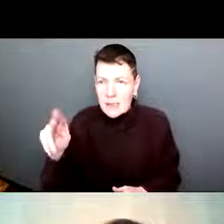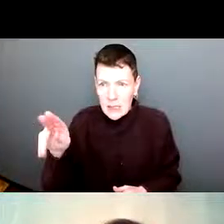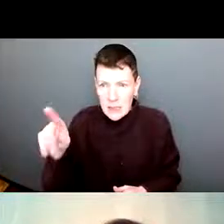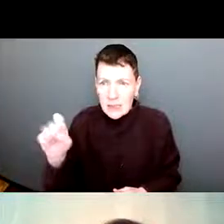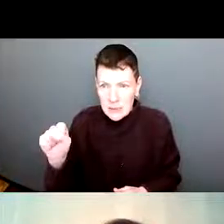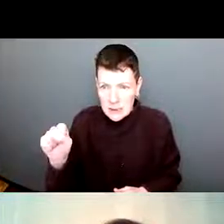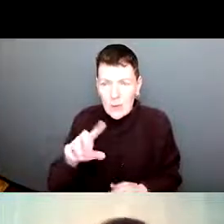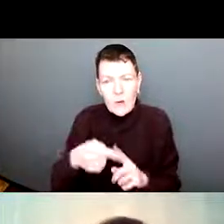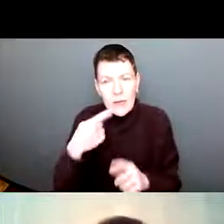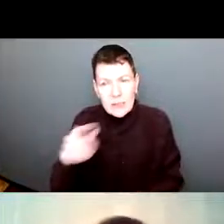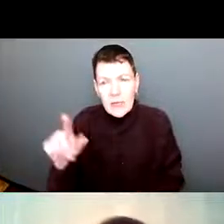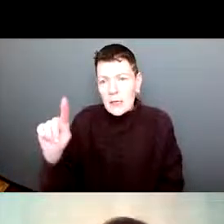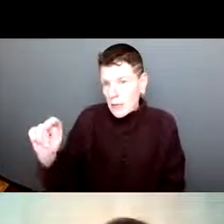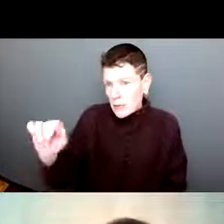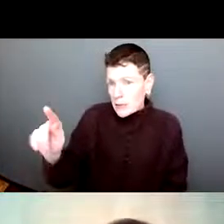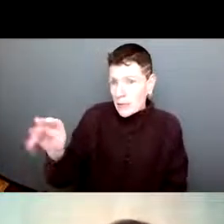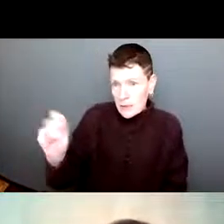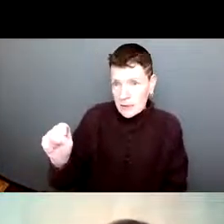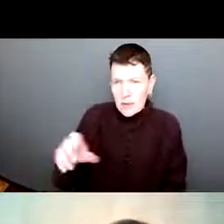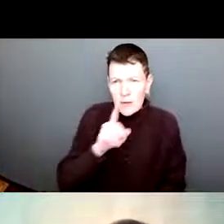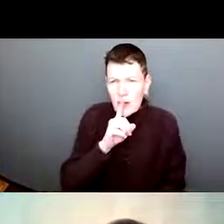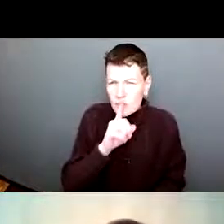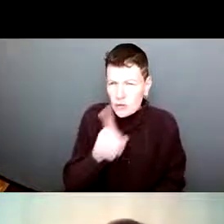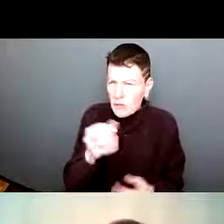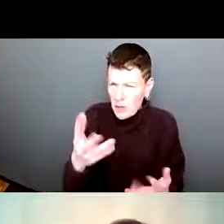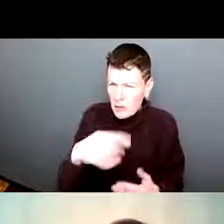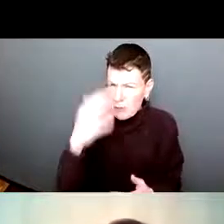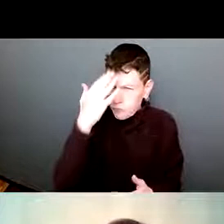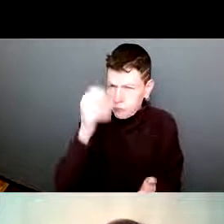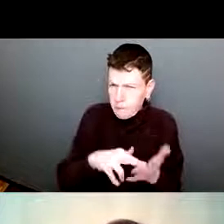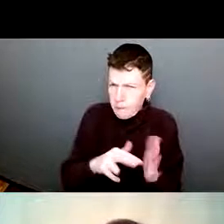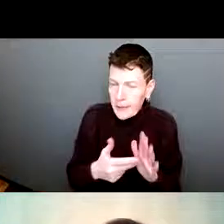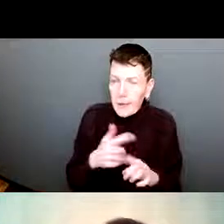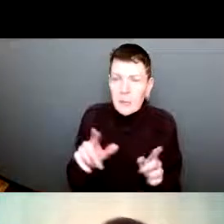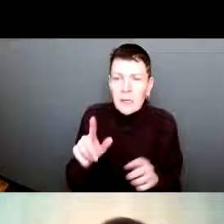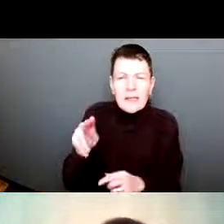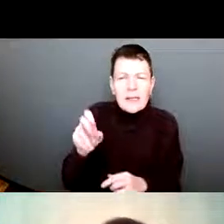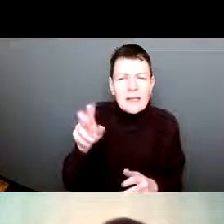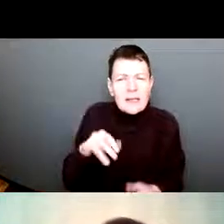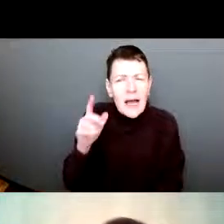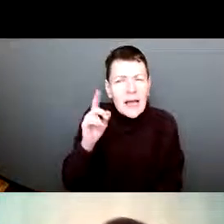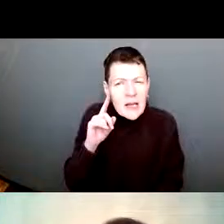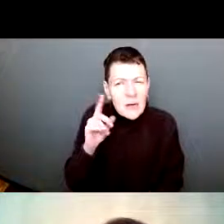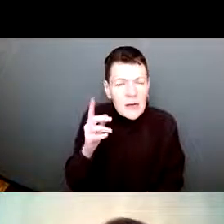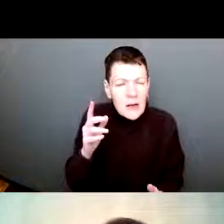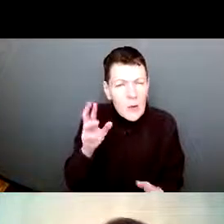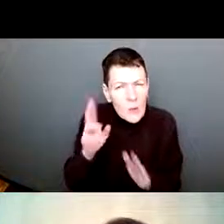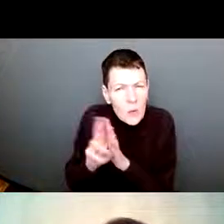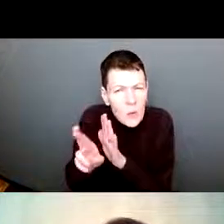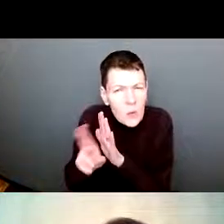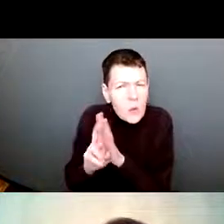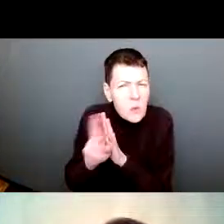Now, when I say tinnitus, I'm sure a lot of you are familiar with it, but tinnitus is that sensation of hearing kind of ringing,